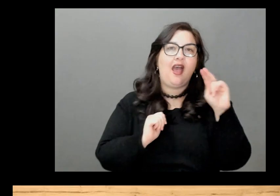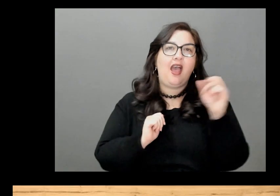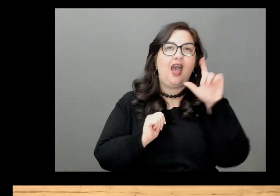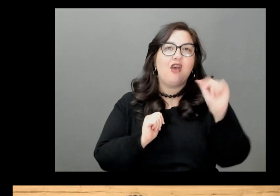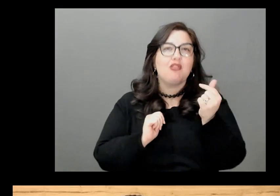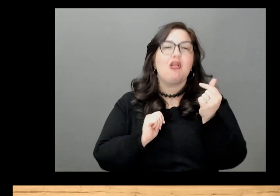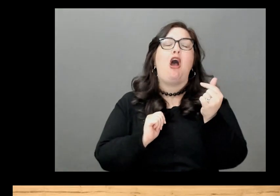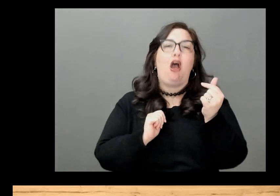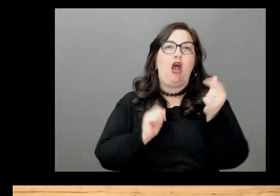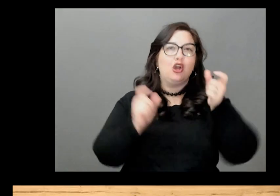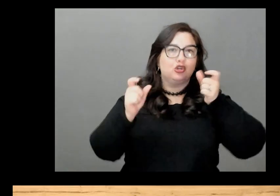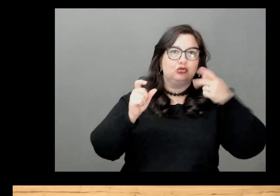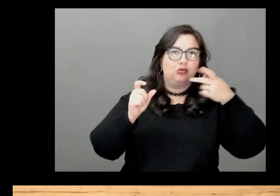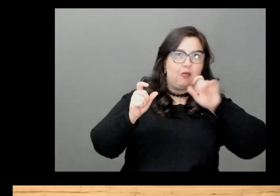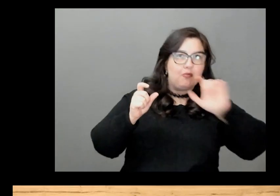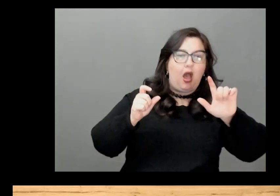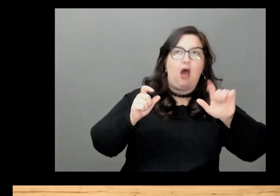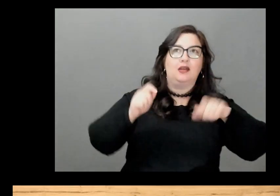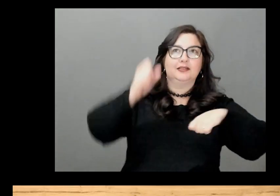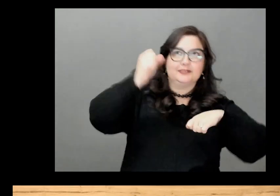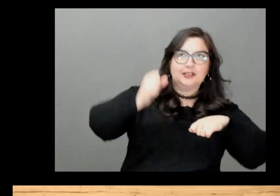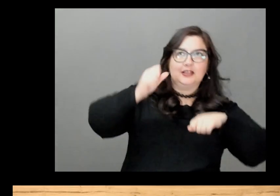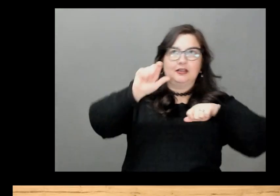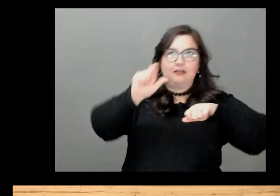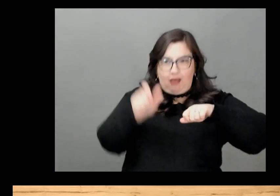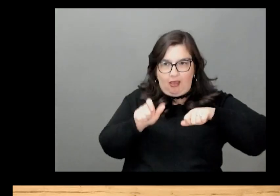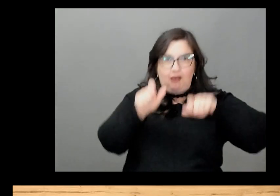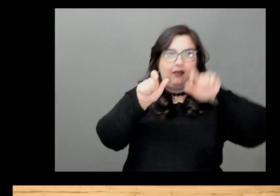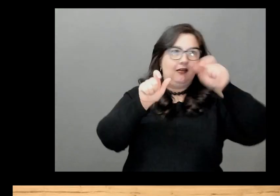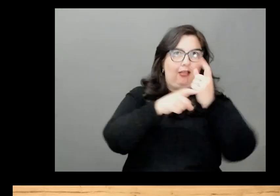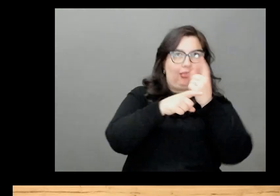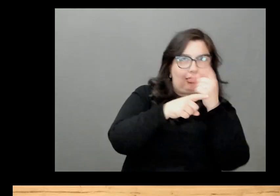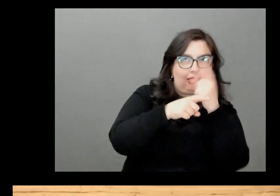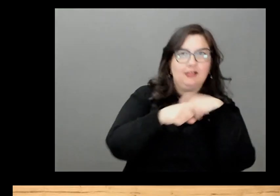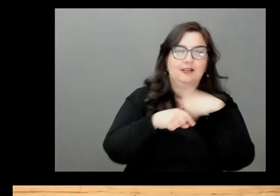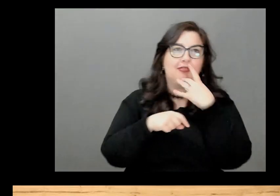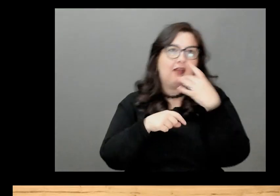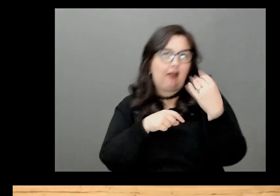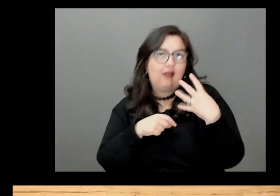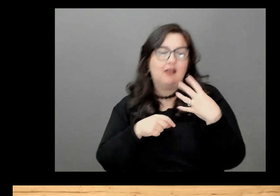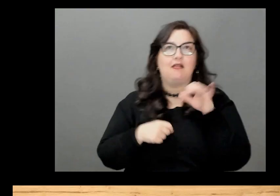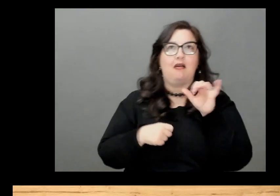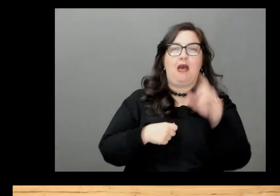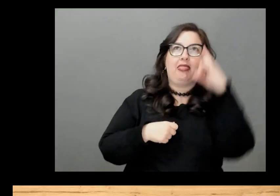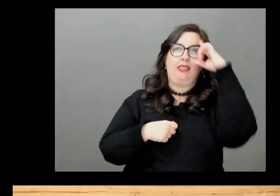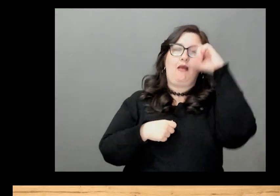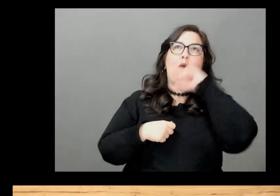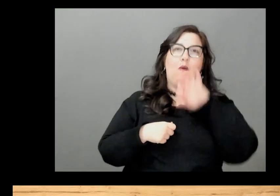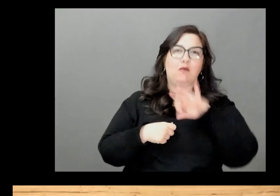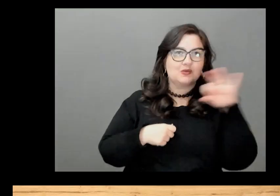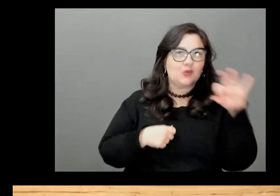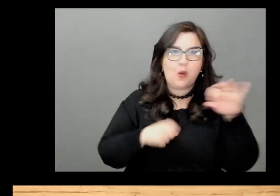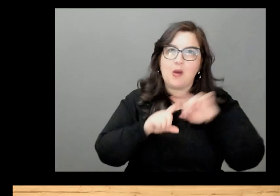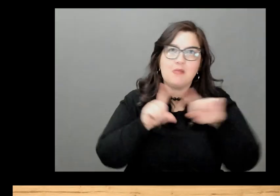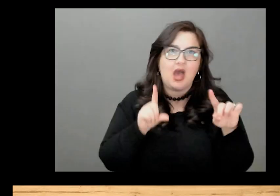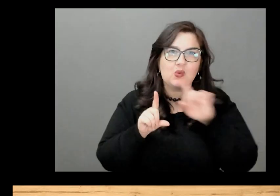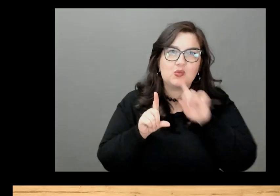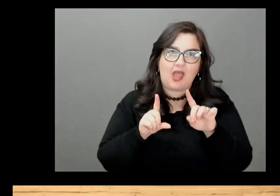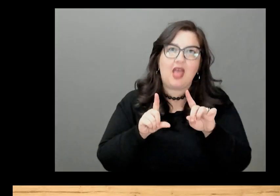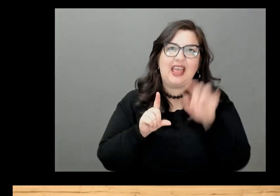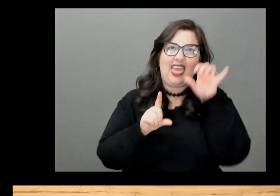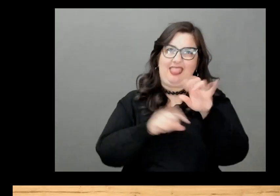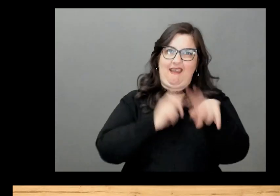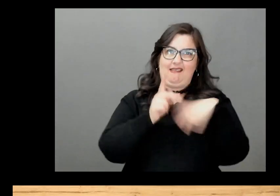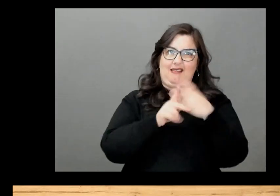control panel with dials and knobs, and I'm thinking this is pretty old school stuff. But it occurs to me that kind of